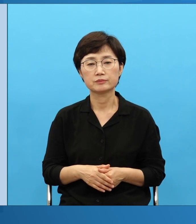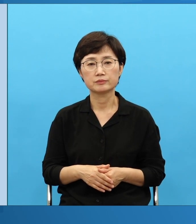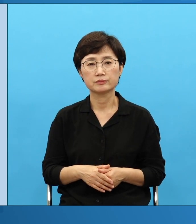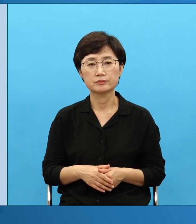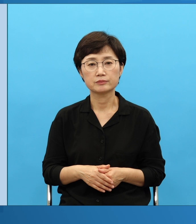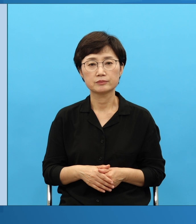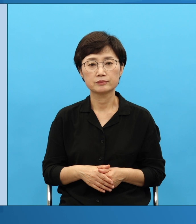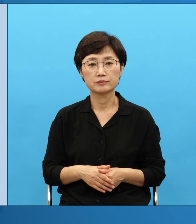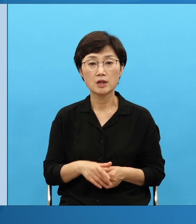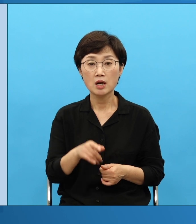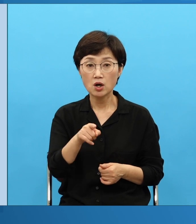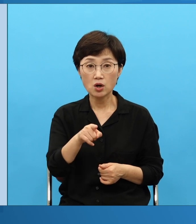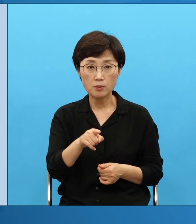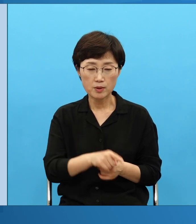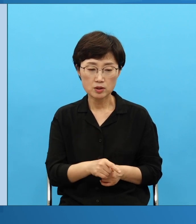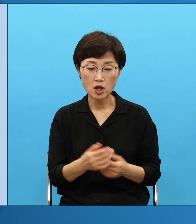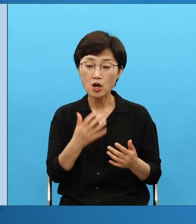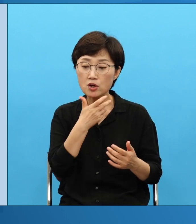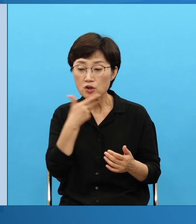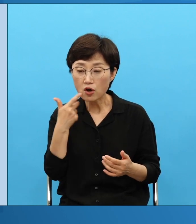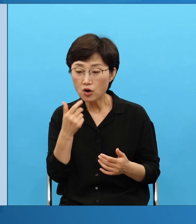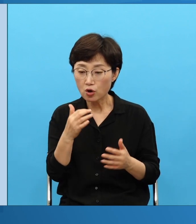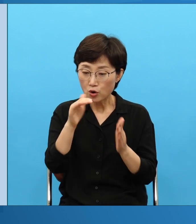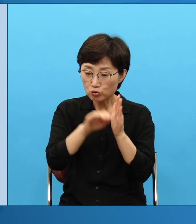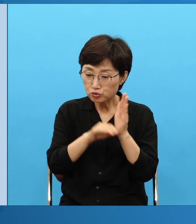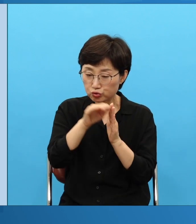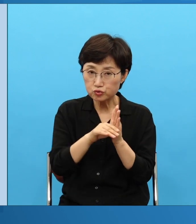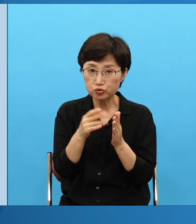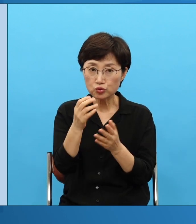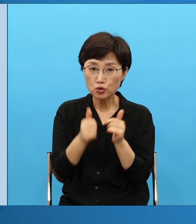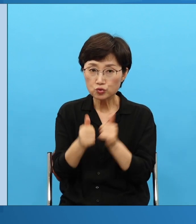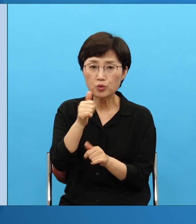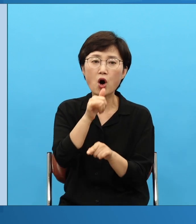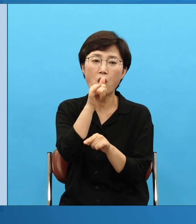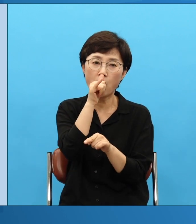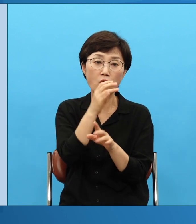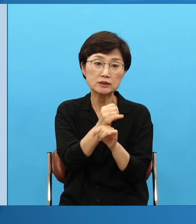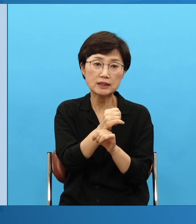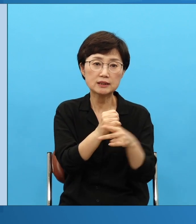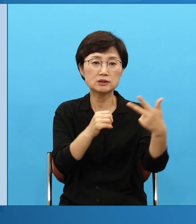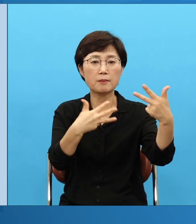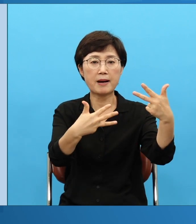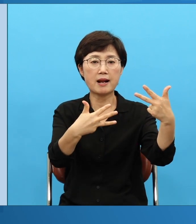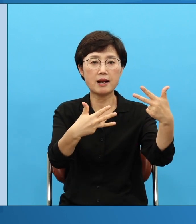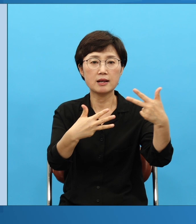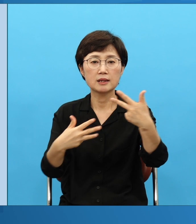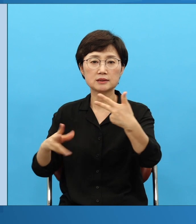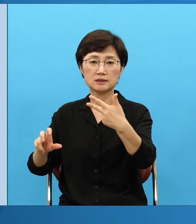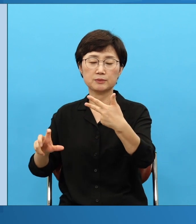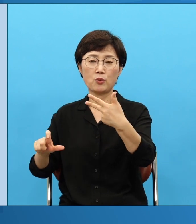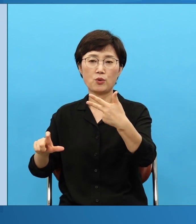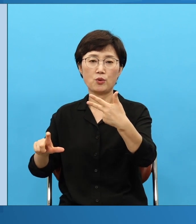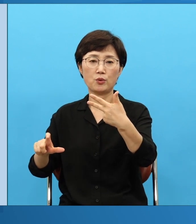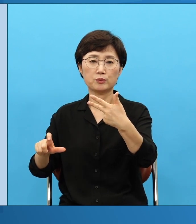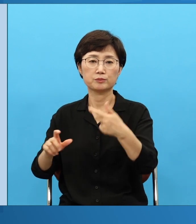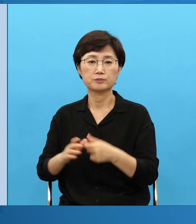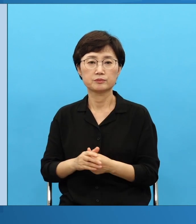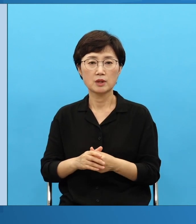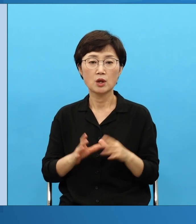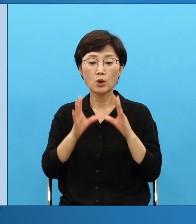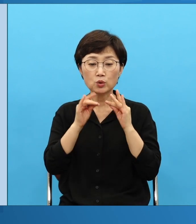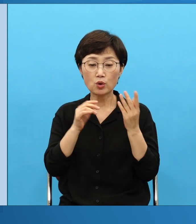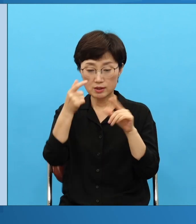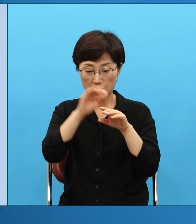ems@weea.or.kr. The level test will take place at Tokpyeong RUTC on July 8th and at Emmanuel Church on July 15th after the core